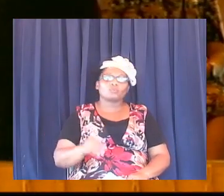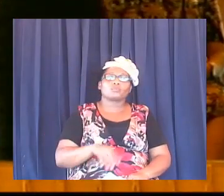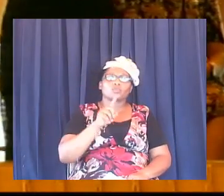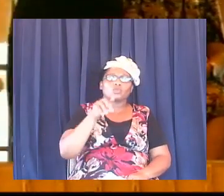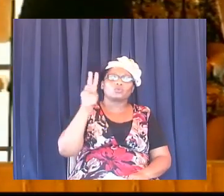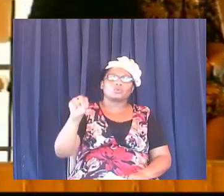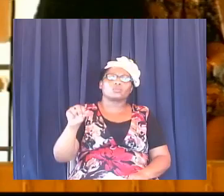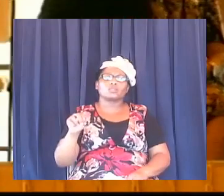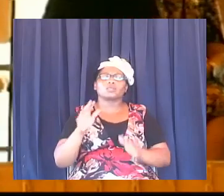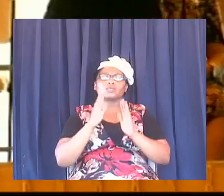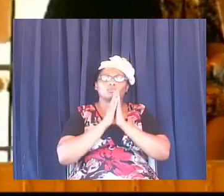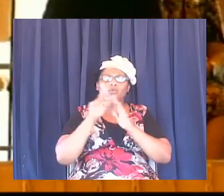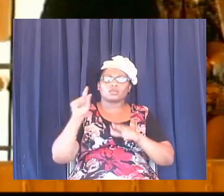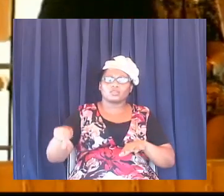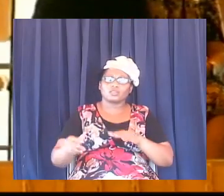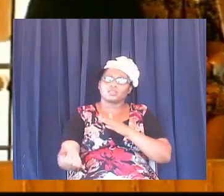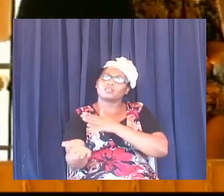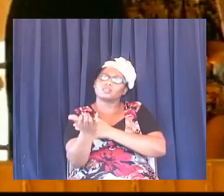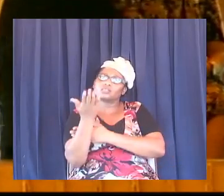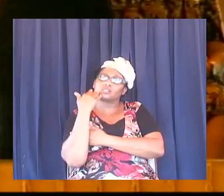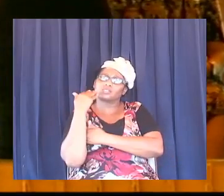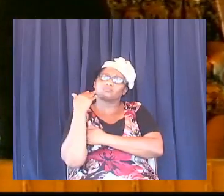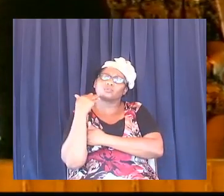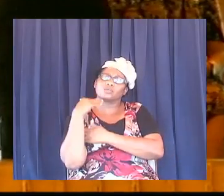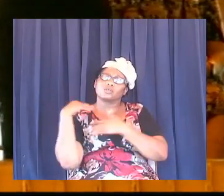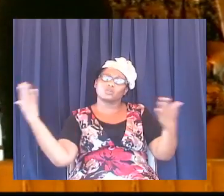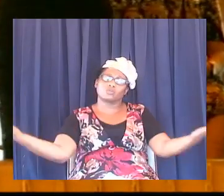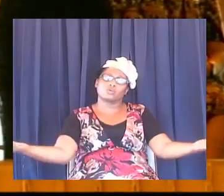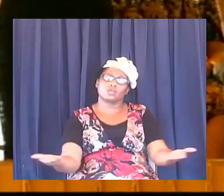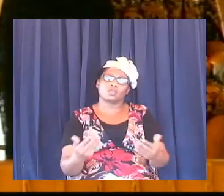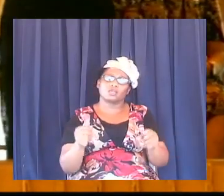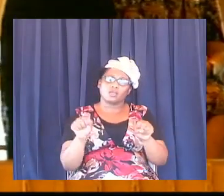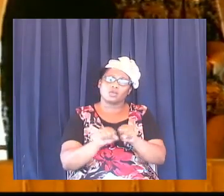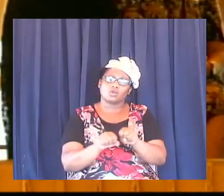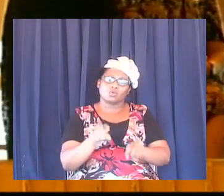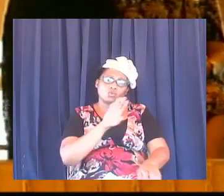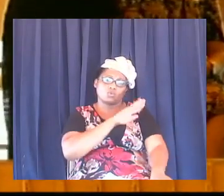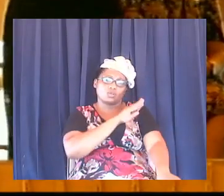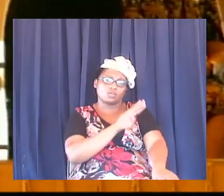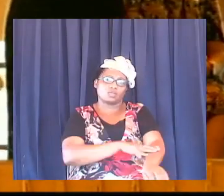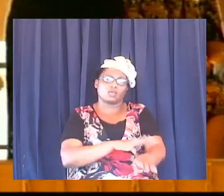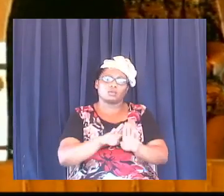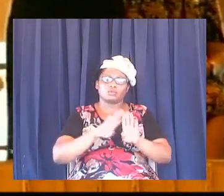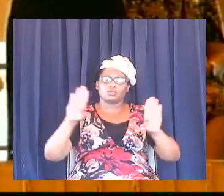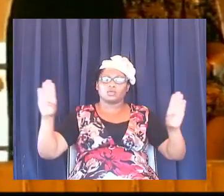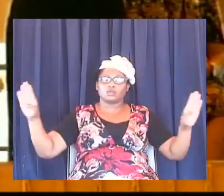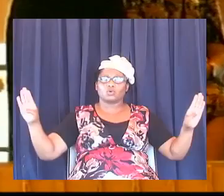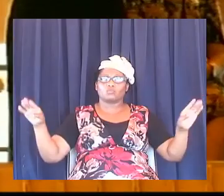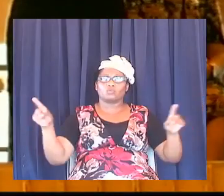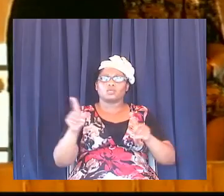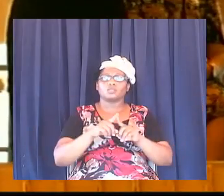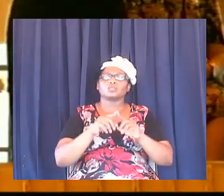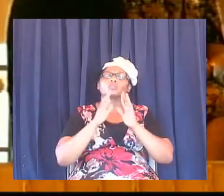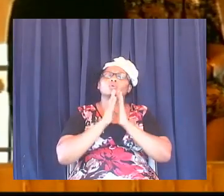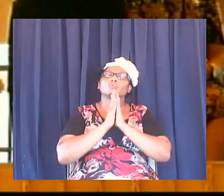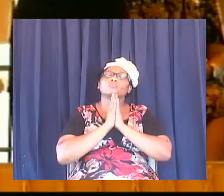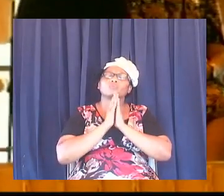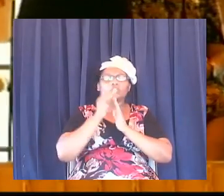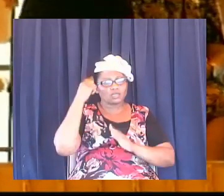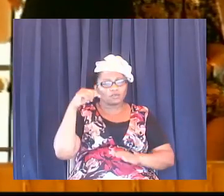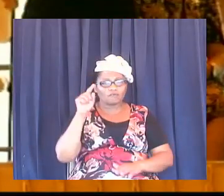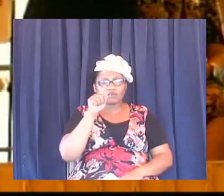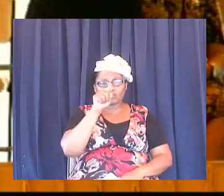are here this morning with arms wide open to pray on your behalf. Anyone